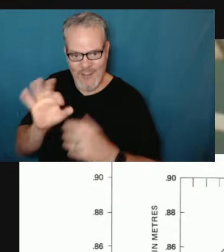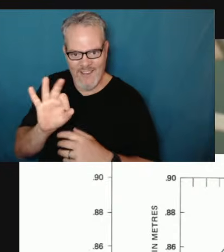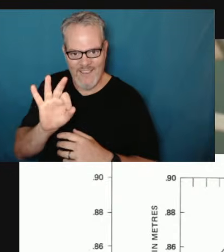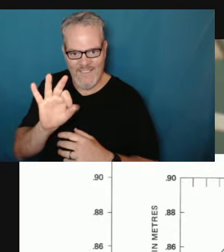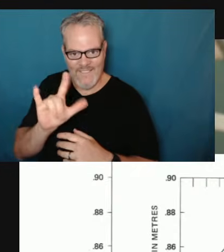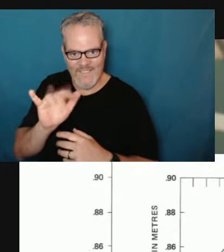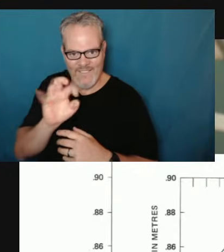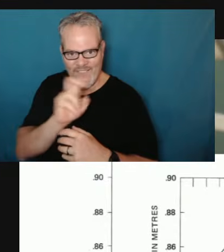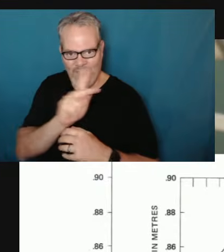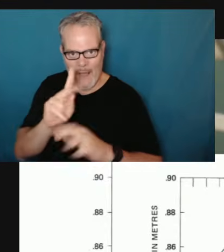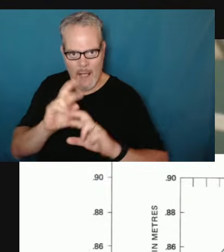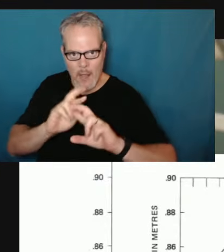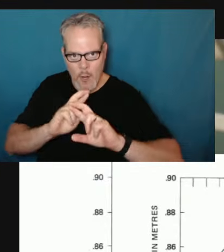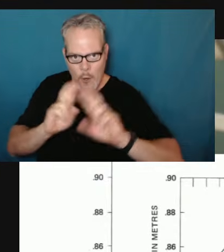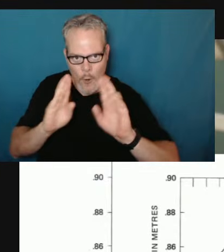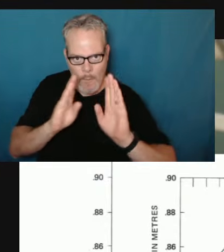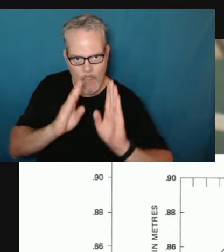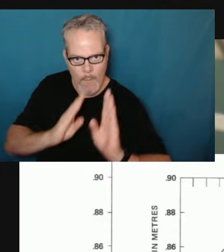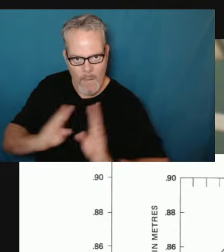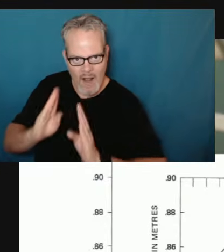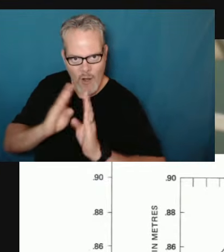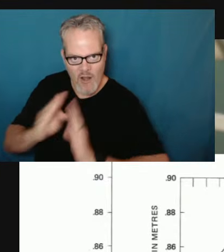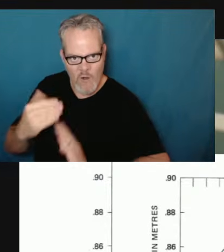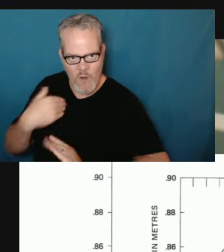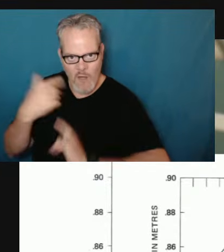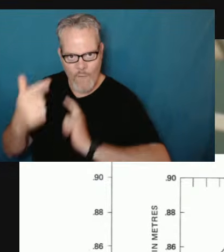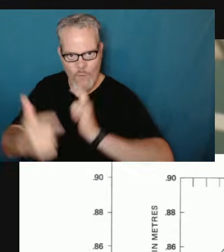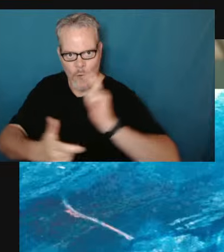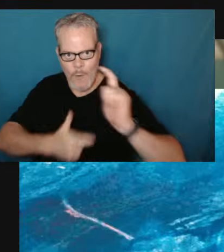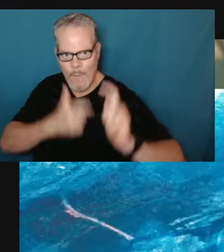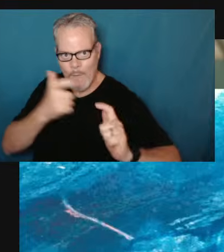big extension event?